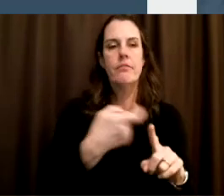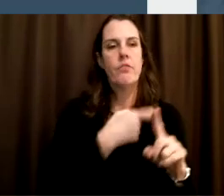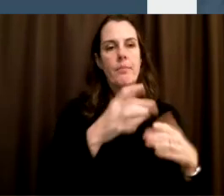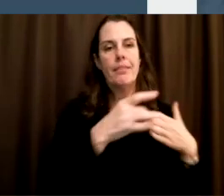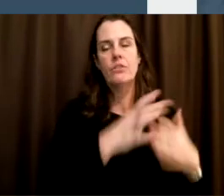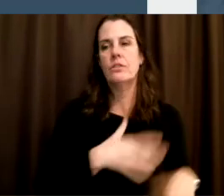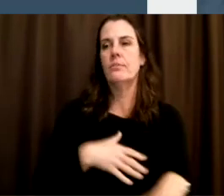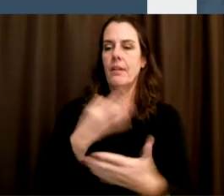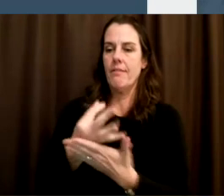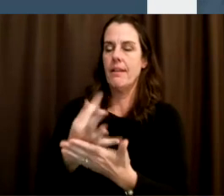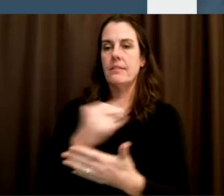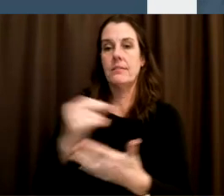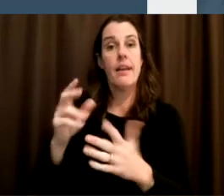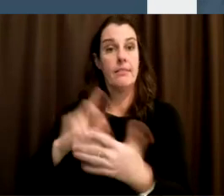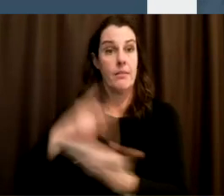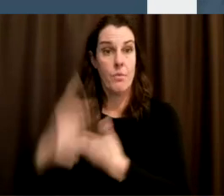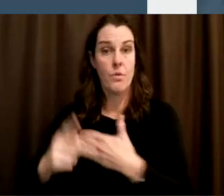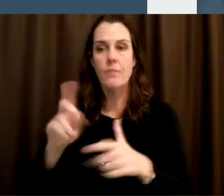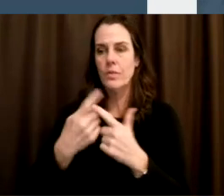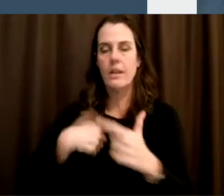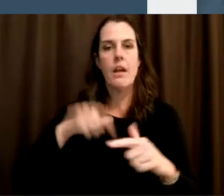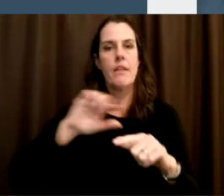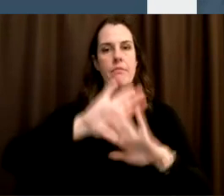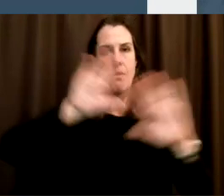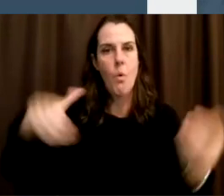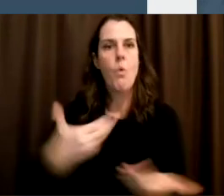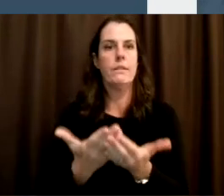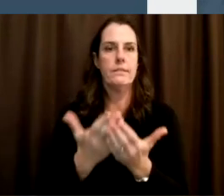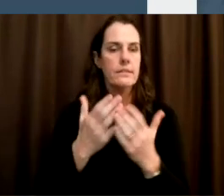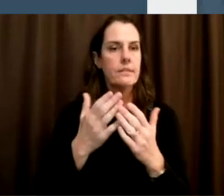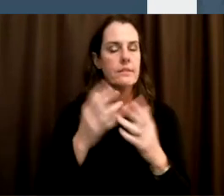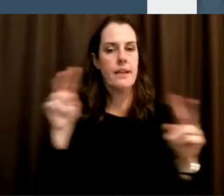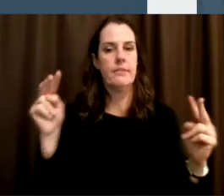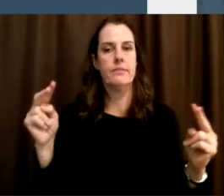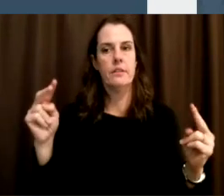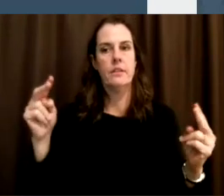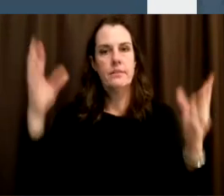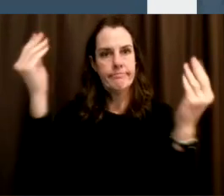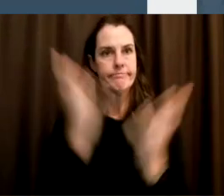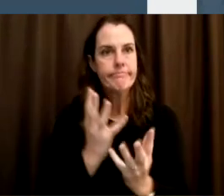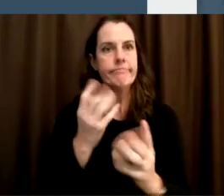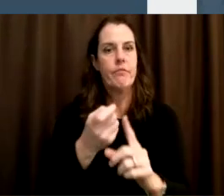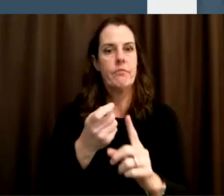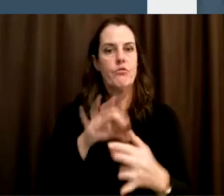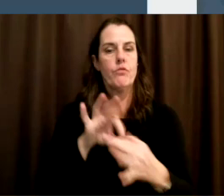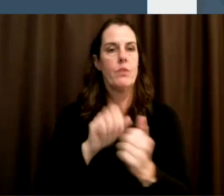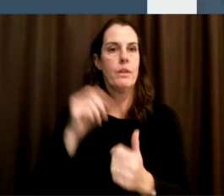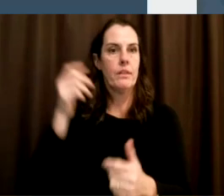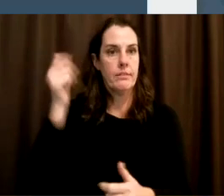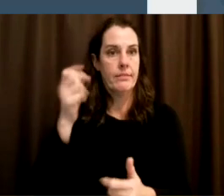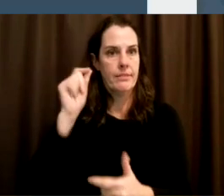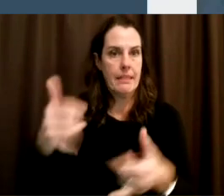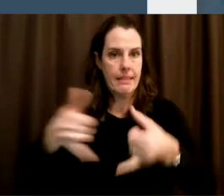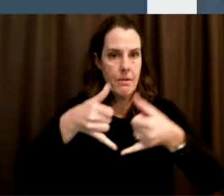you have kind of a holistic view of the award and you have input from all teams, so you